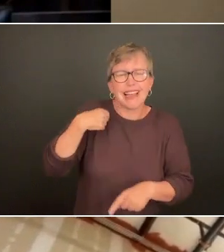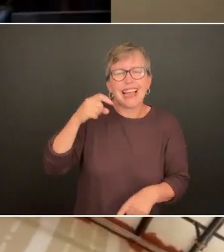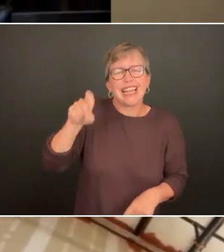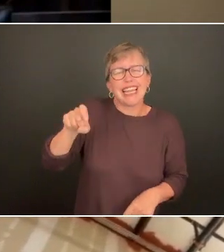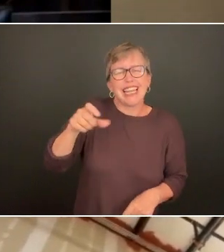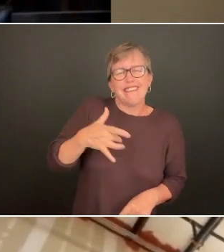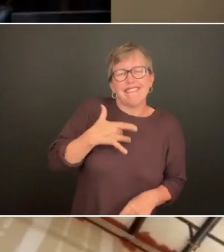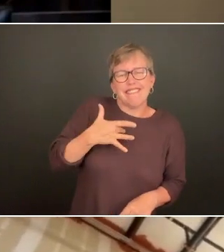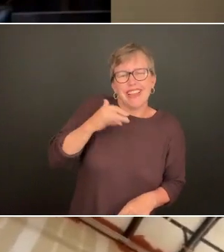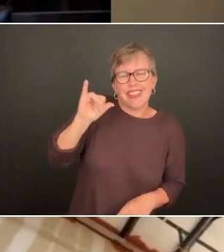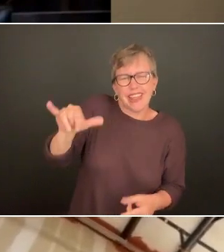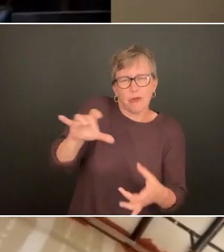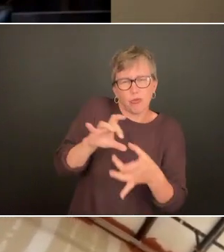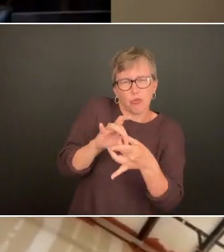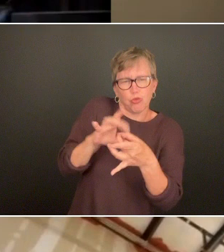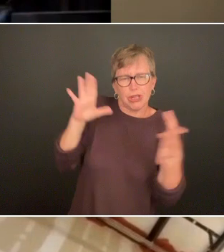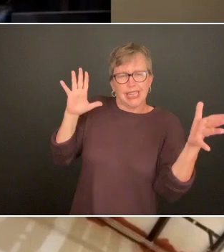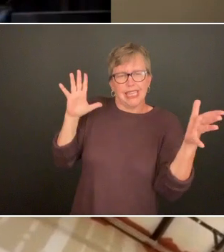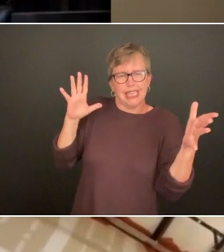able to have these release happen.